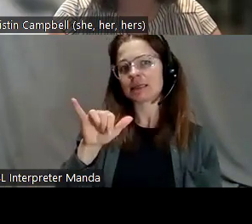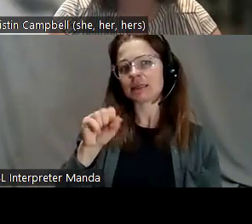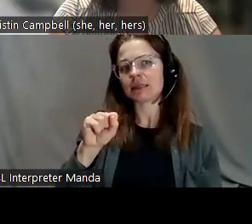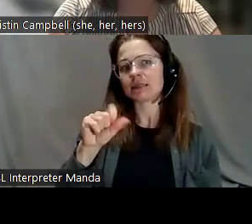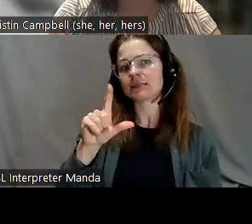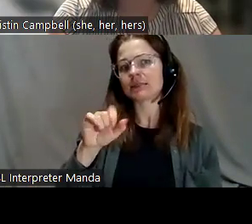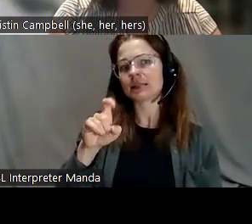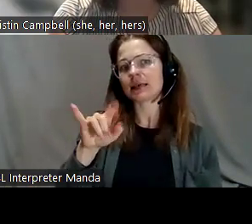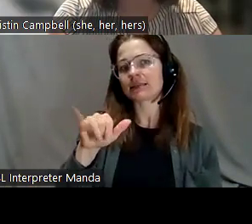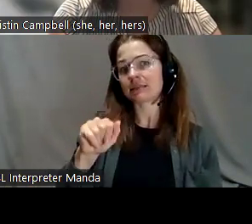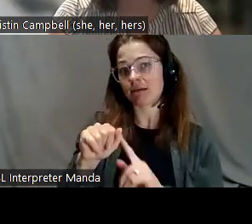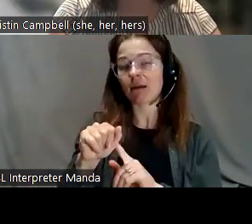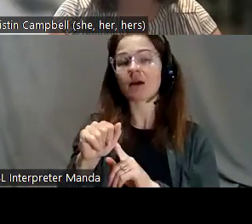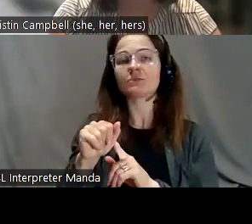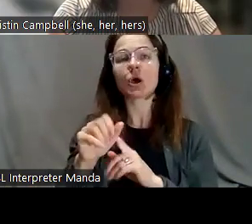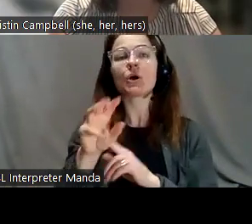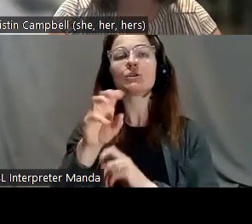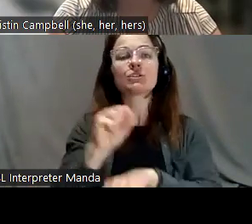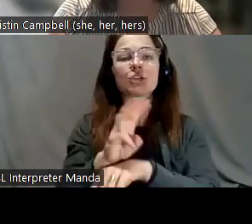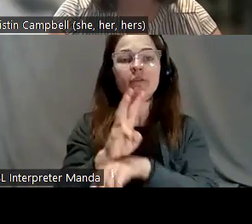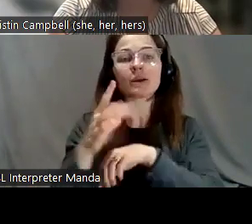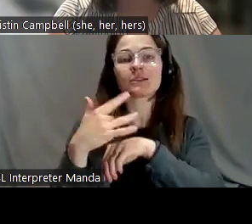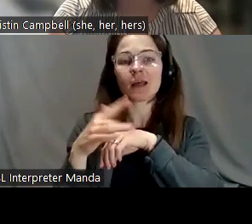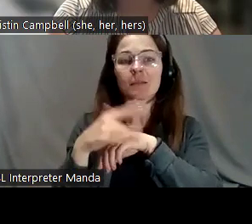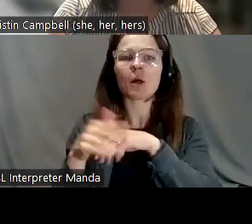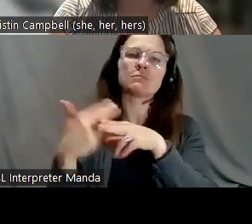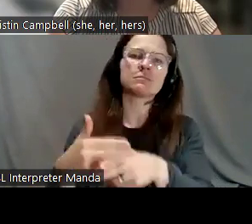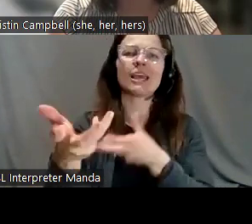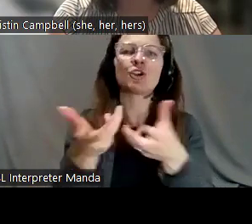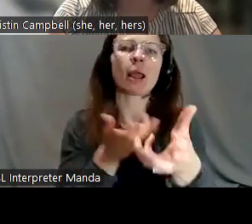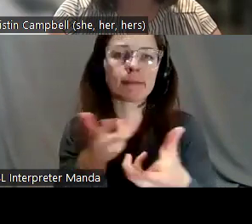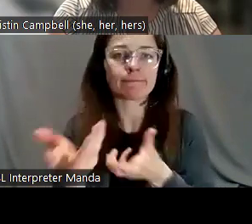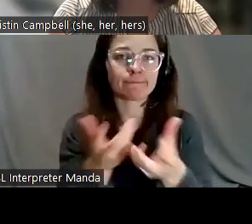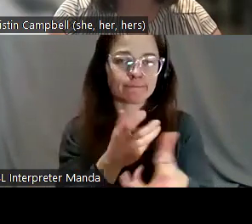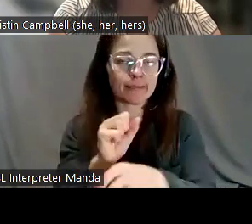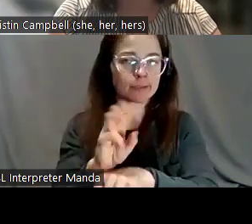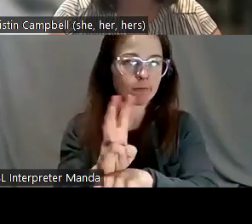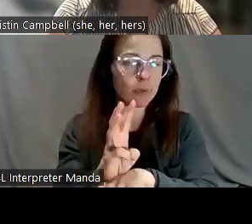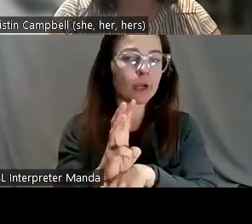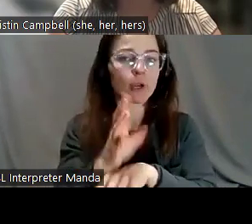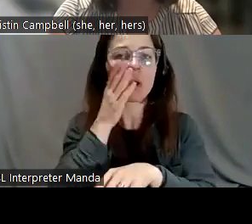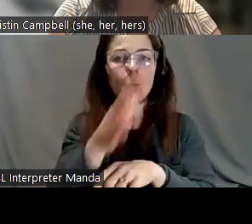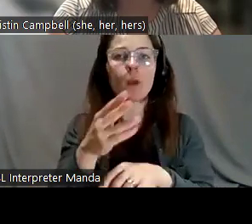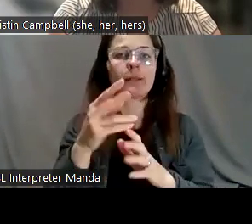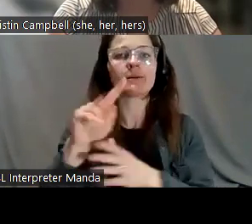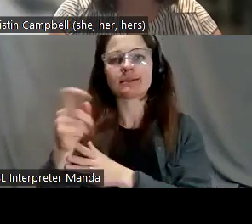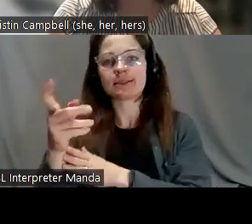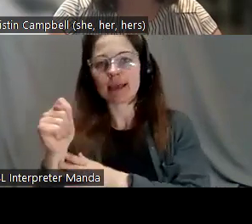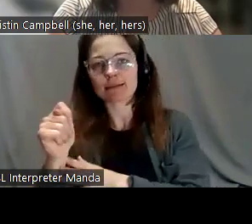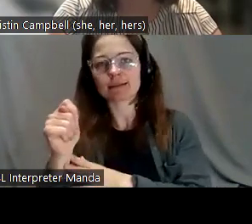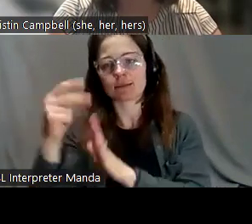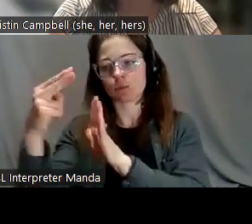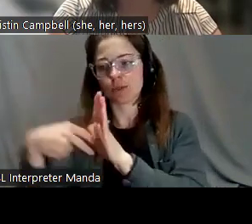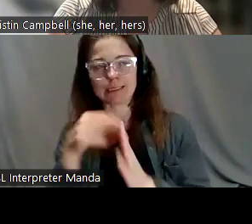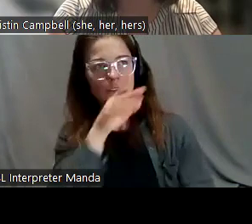software that we term content interaction software that also provides text-to-speech options so that there's